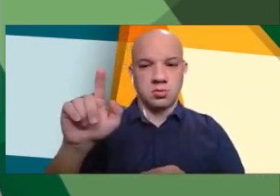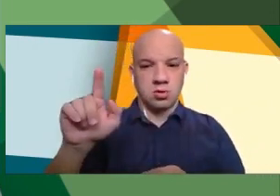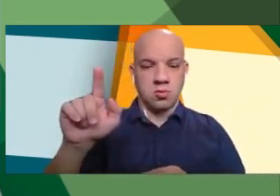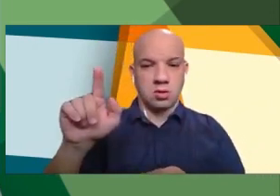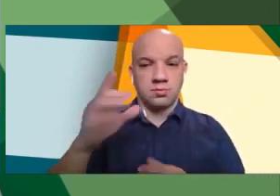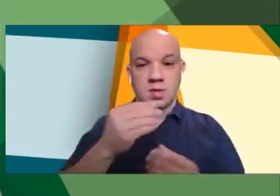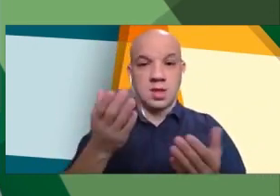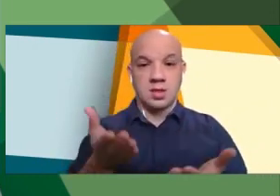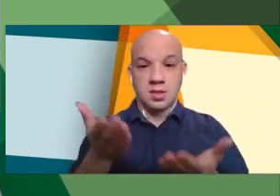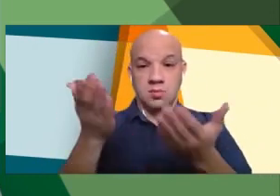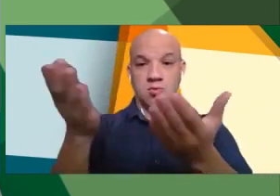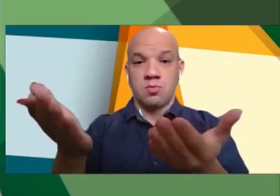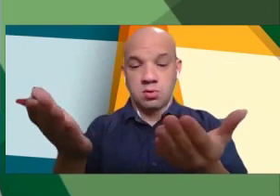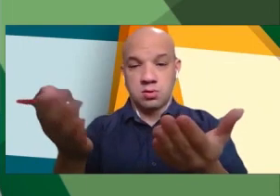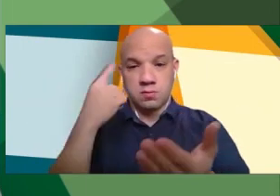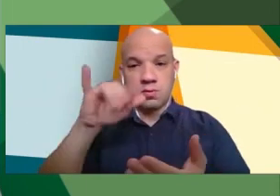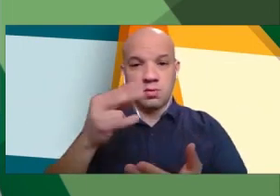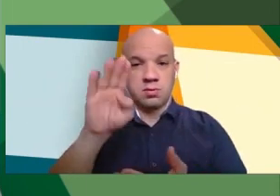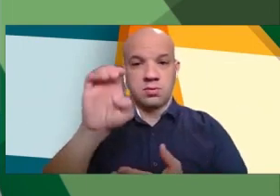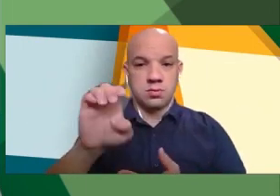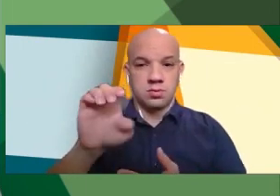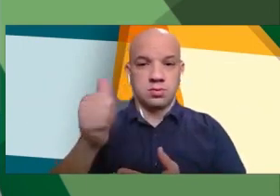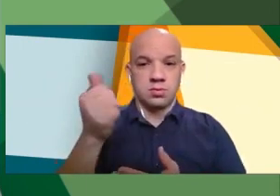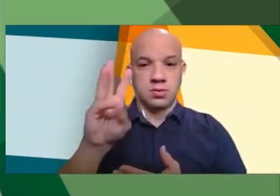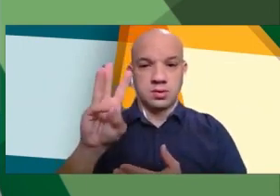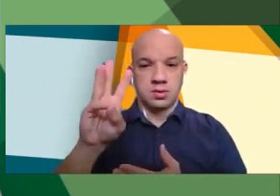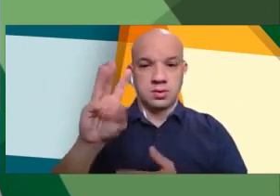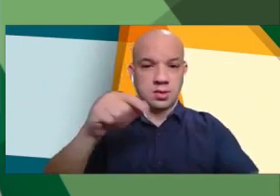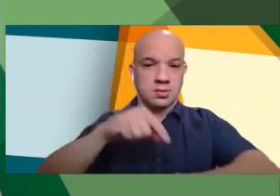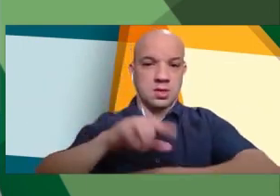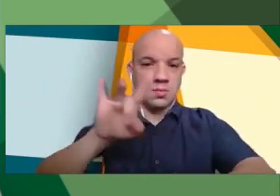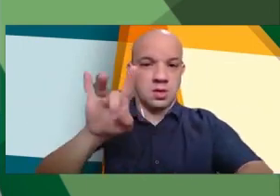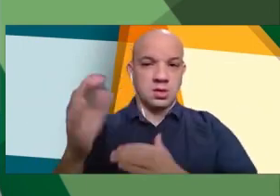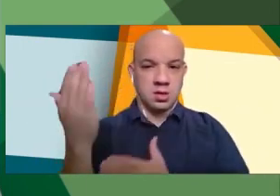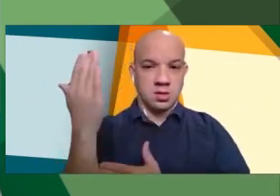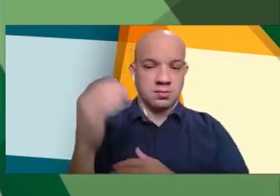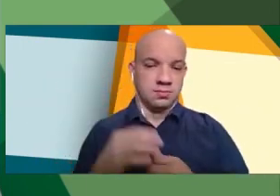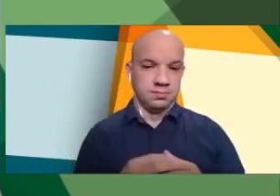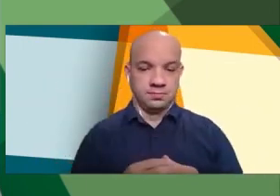the proposals due date for June 16 at 8 a.m.